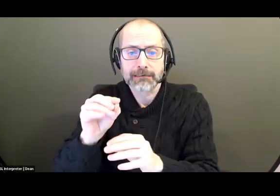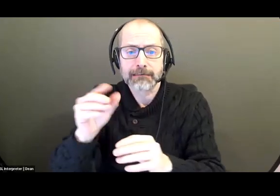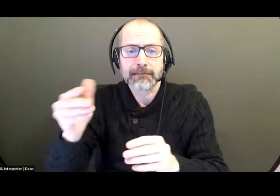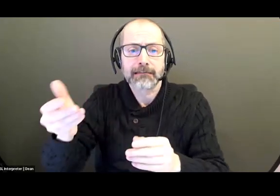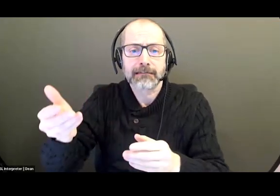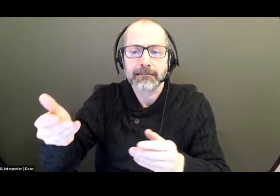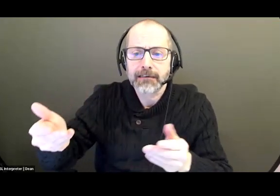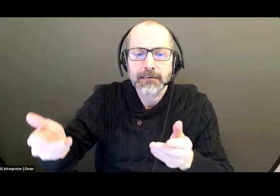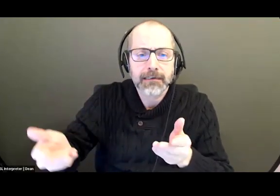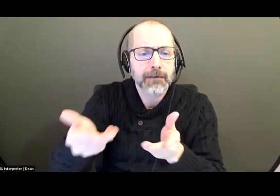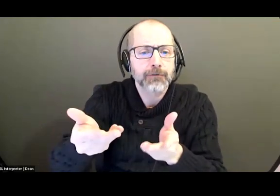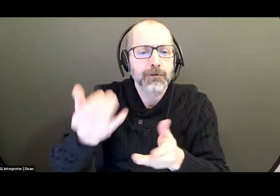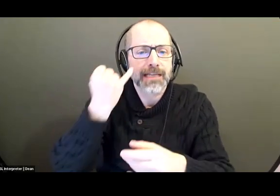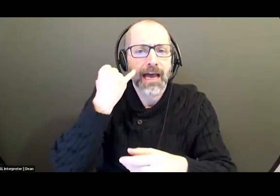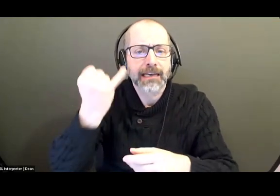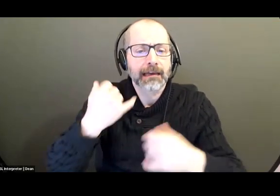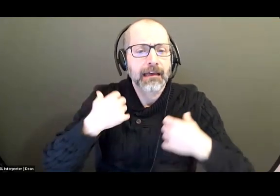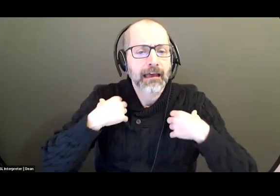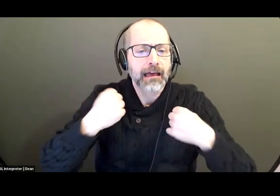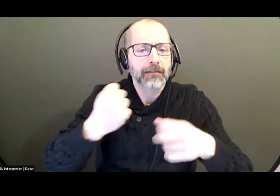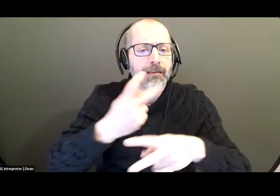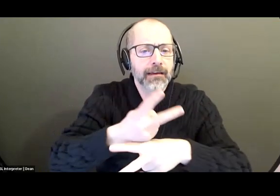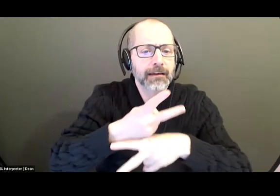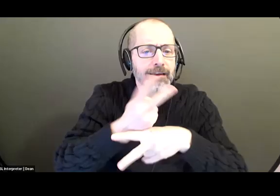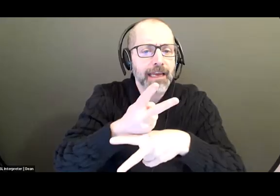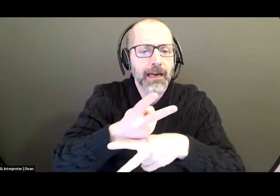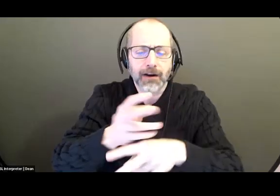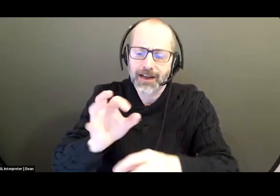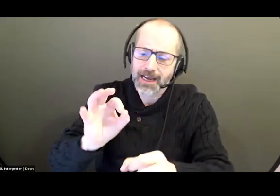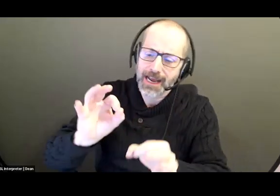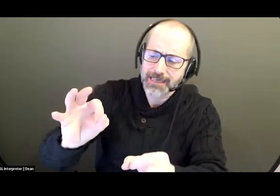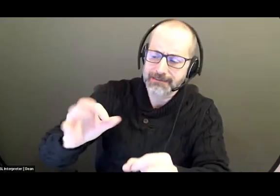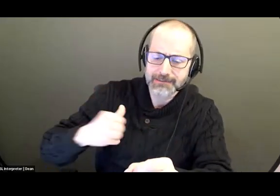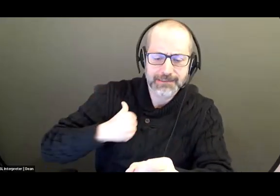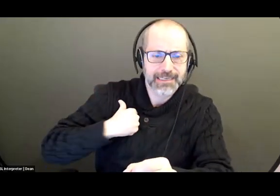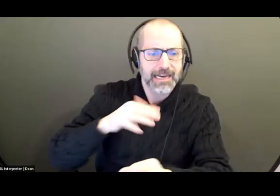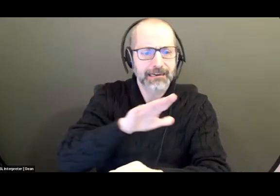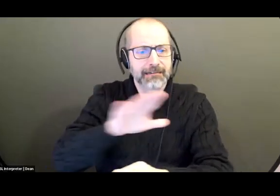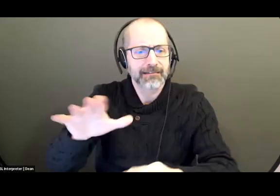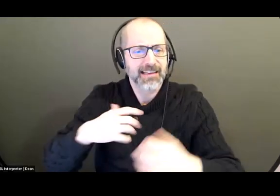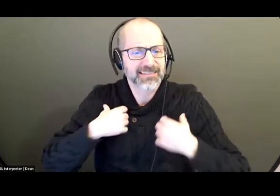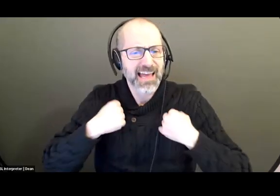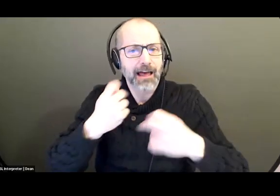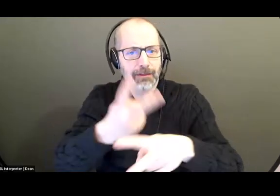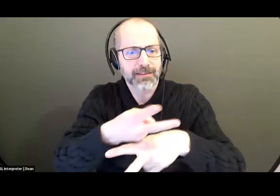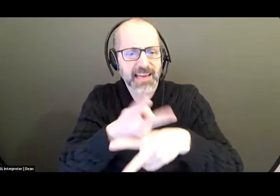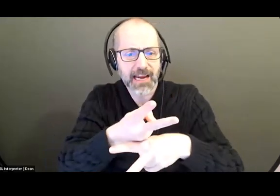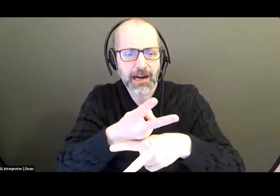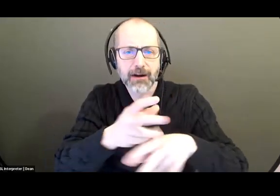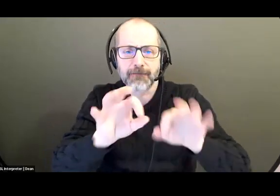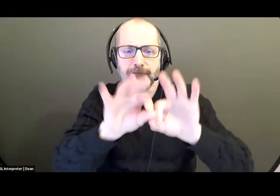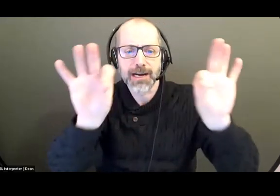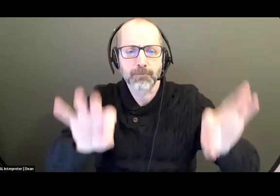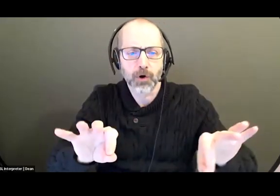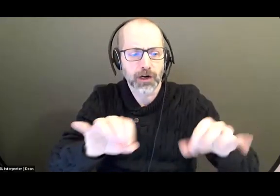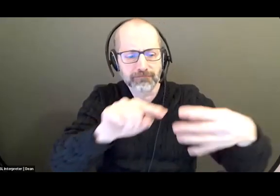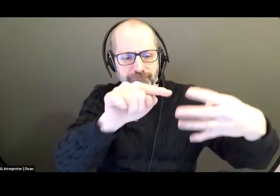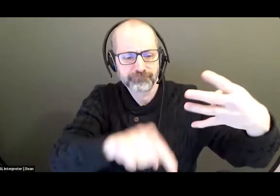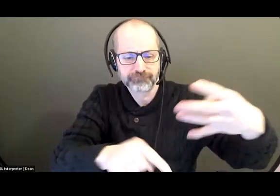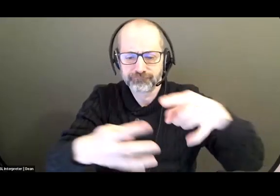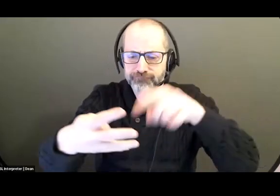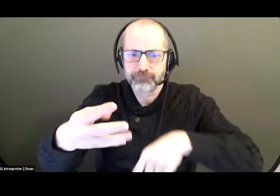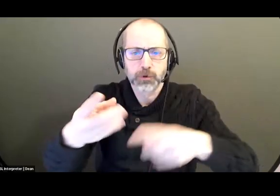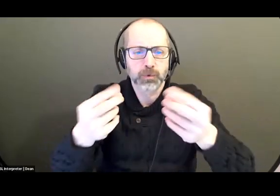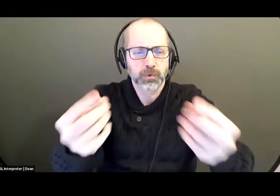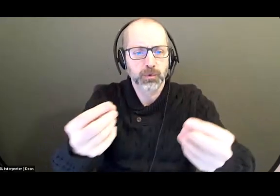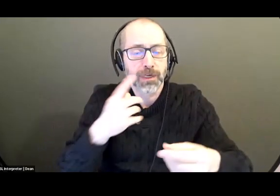On March 4th, and so in our last webinar, we introduced the Healthcare Excellence Canada Health Equity